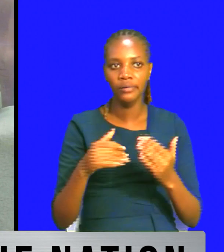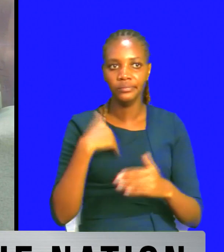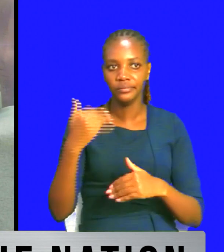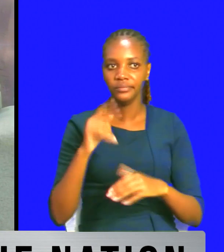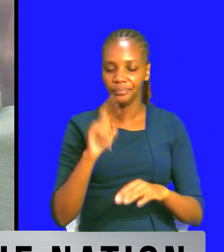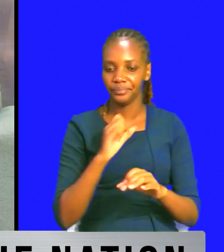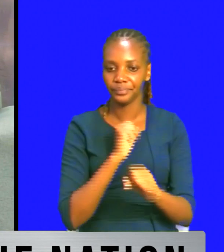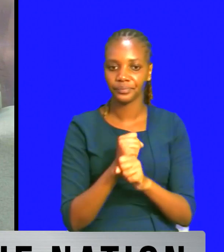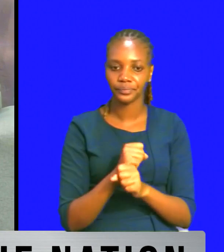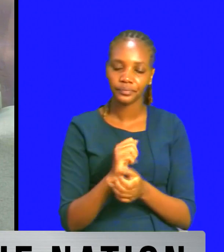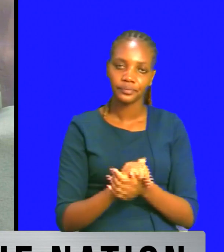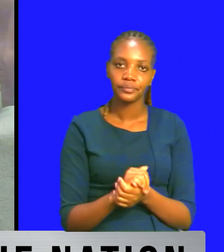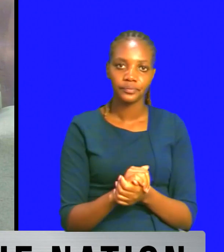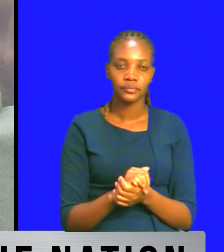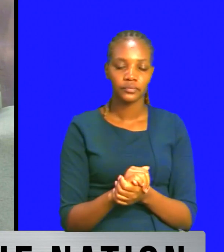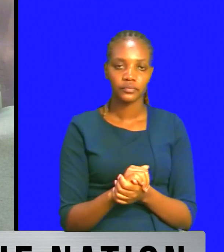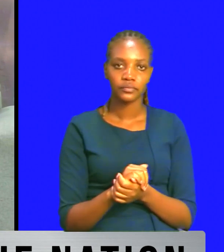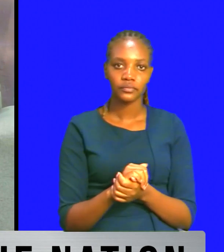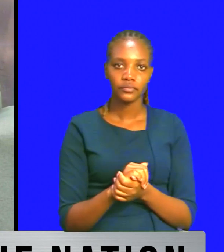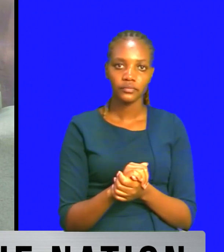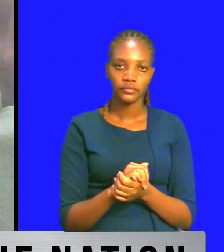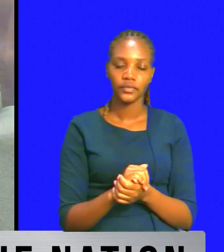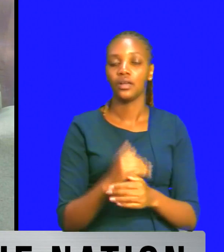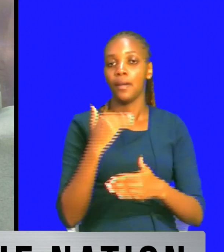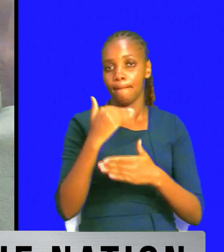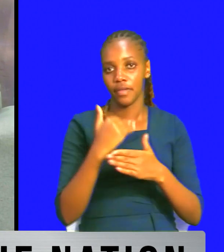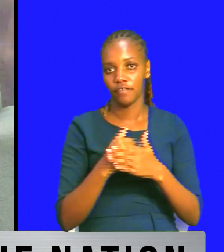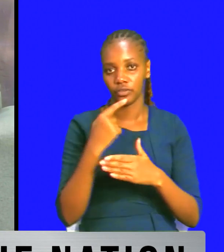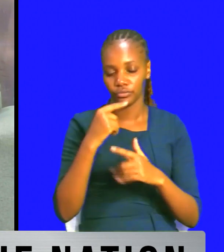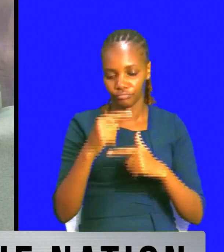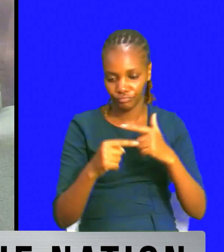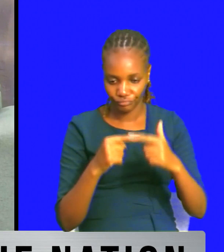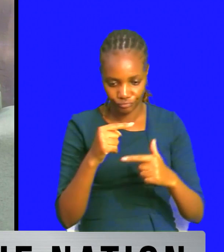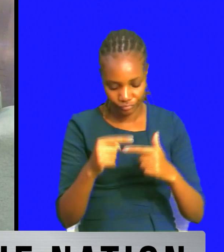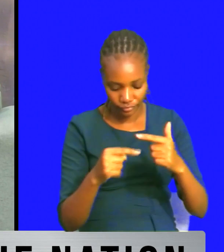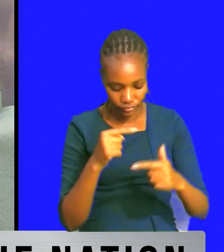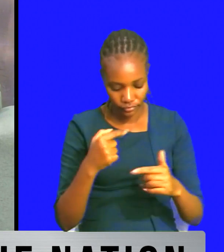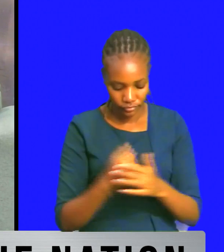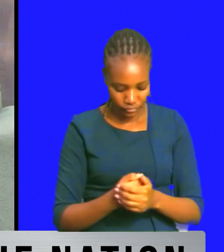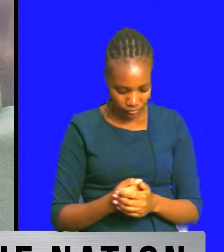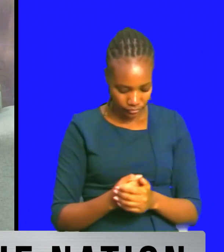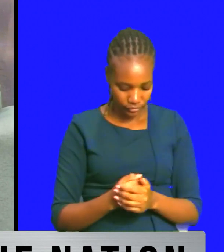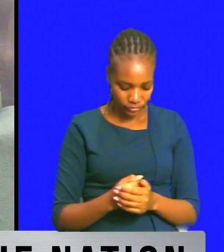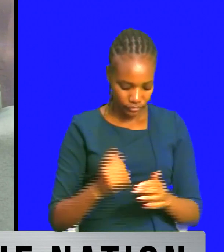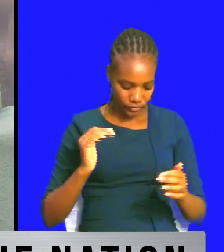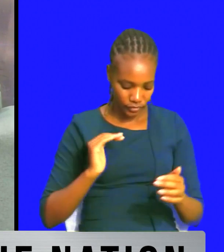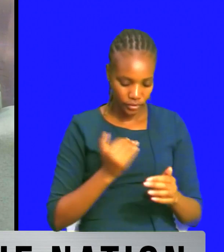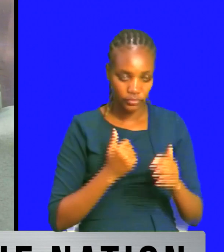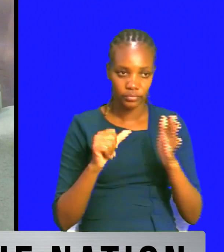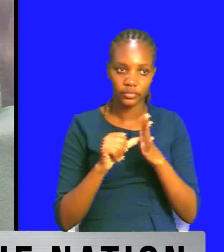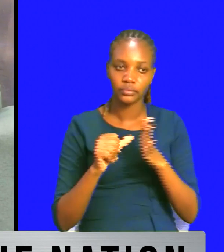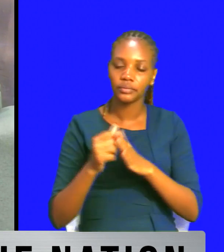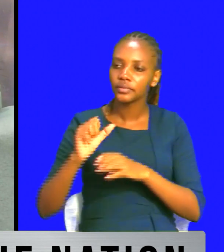do. So really, before you proceed, are our problems then politics